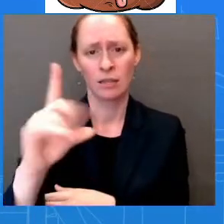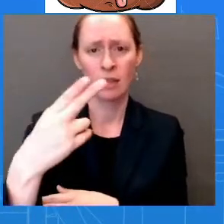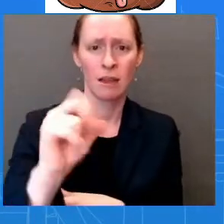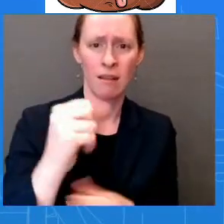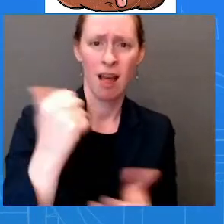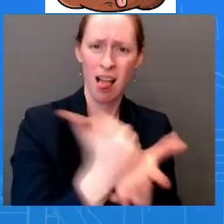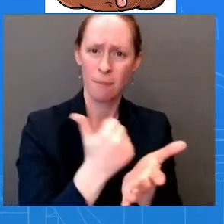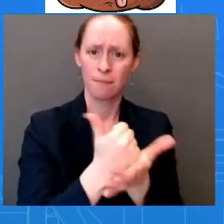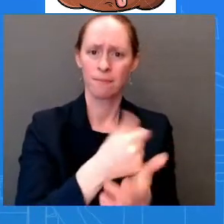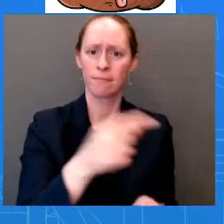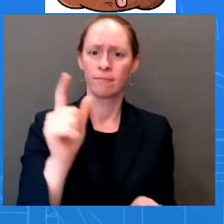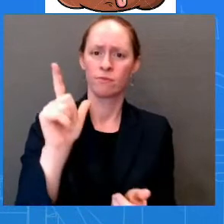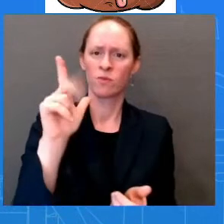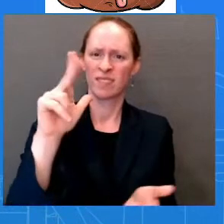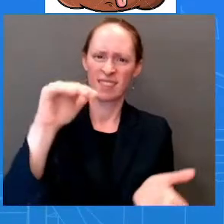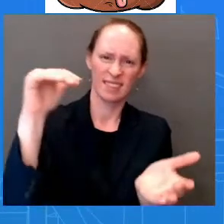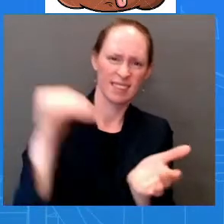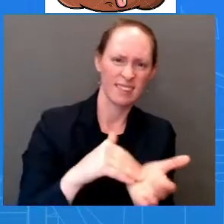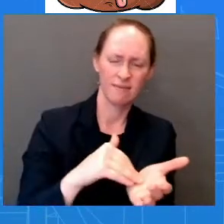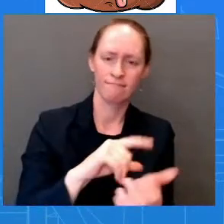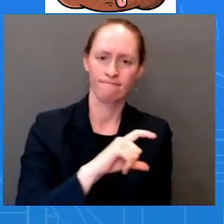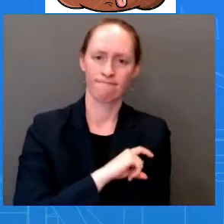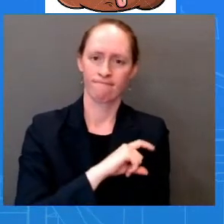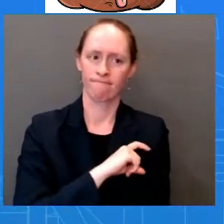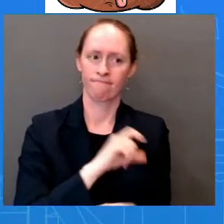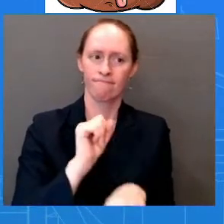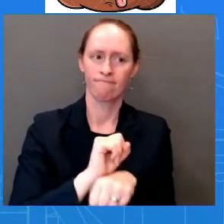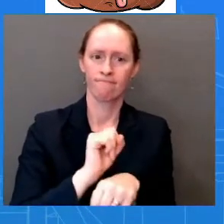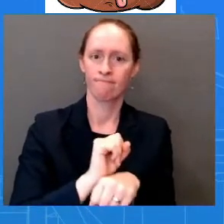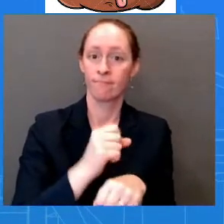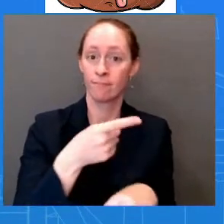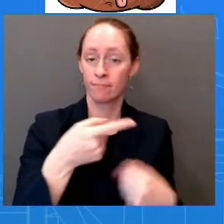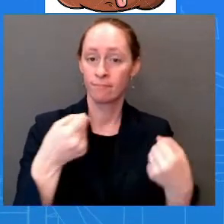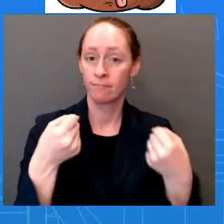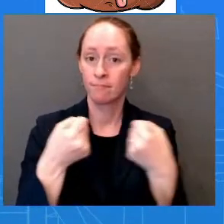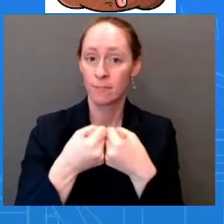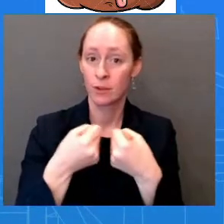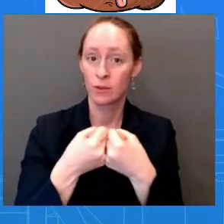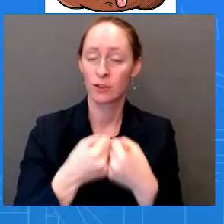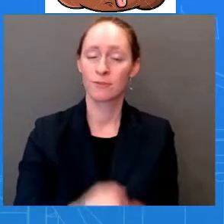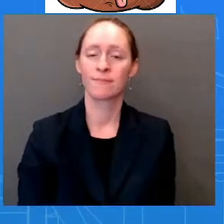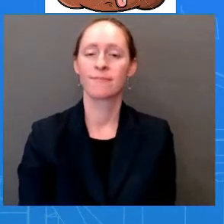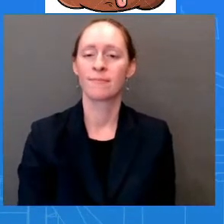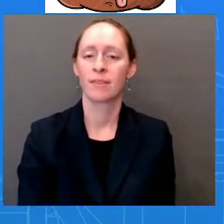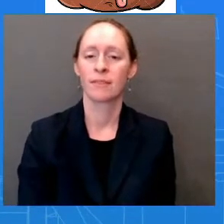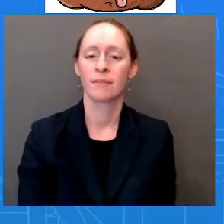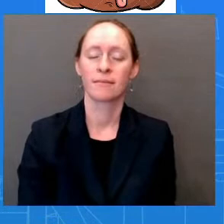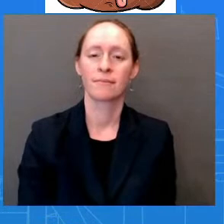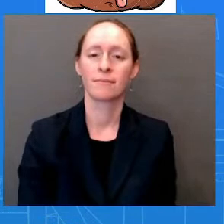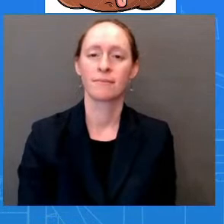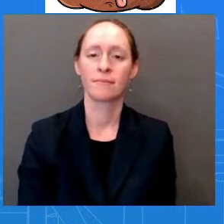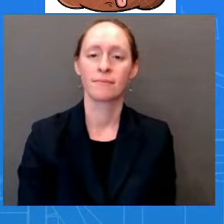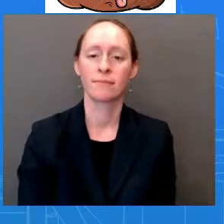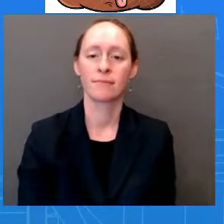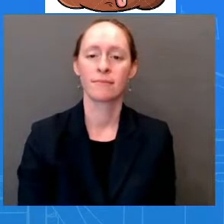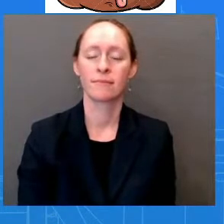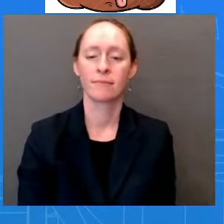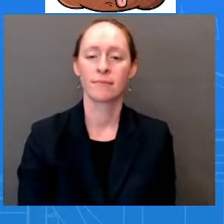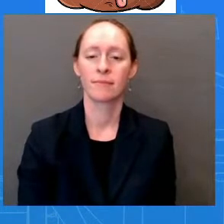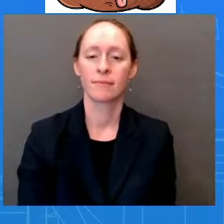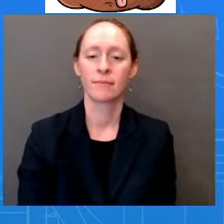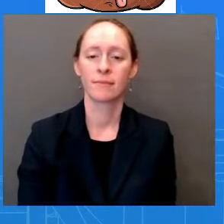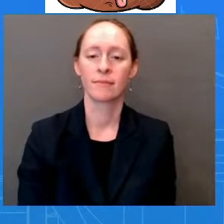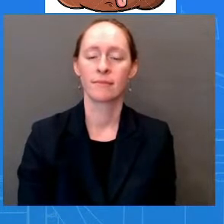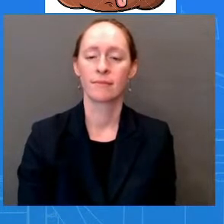border under Secretary Mayorkas' leadership. He put forward, again, a comprehensive immigration bill on day one.